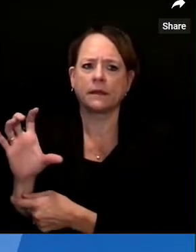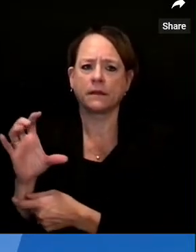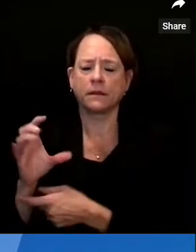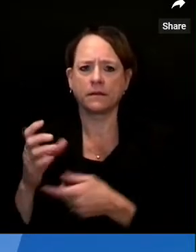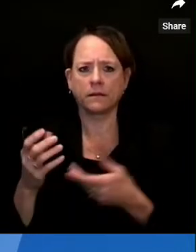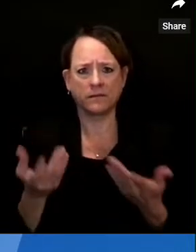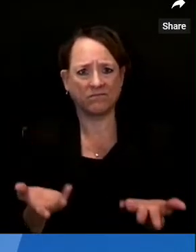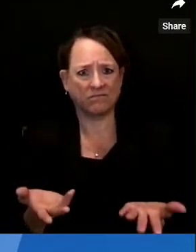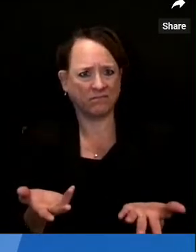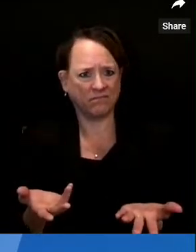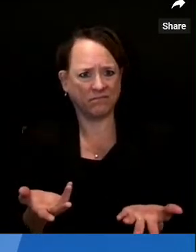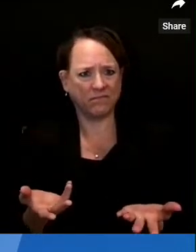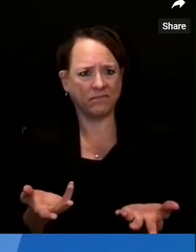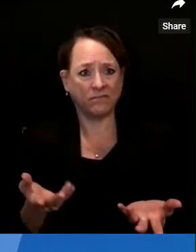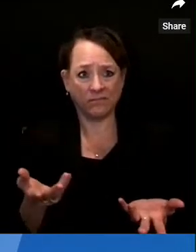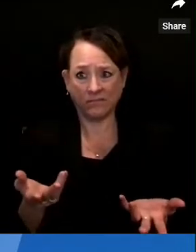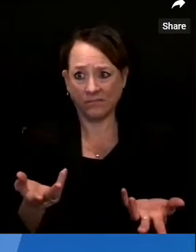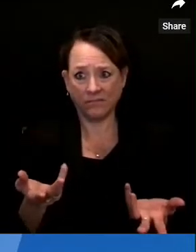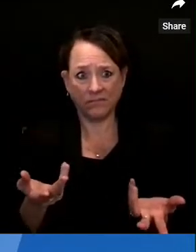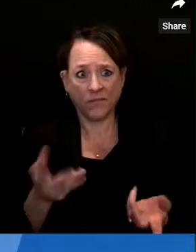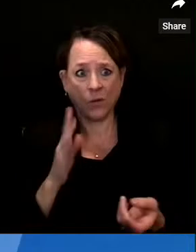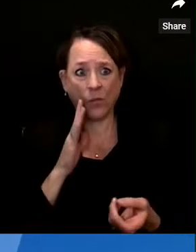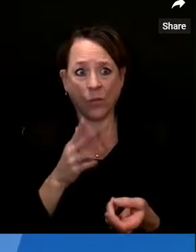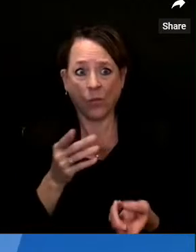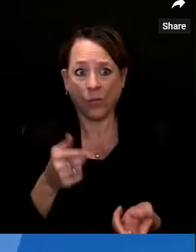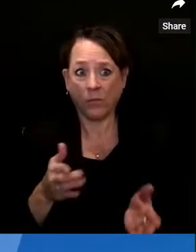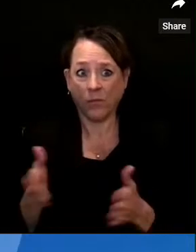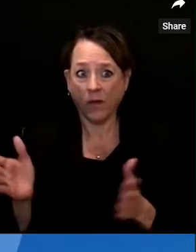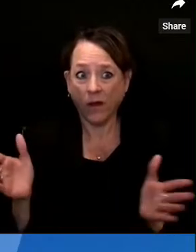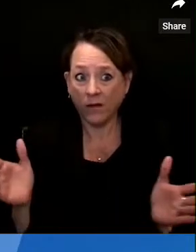encourage this, but not being able to do anything beyond that?